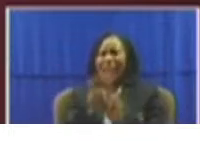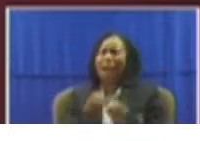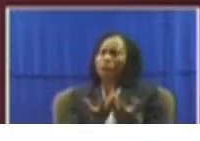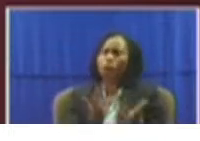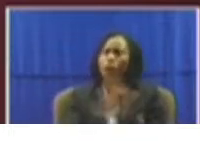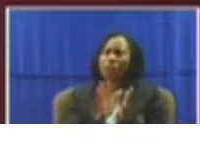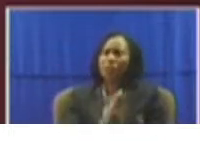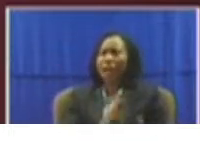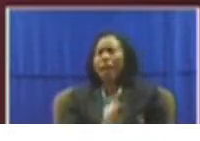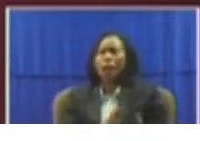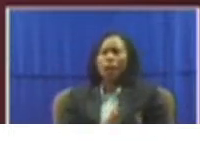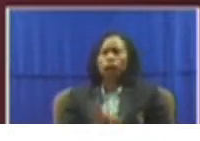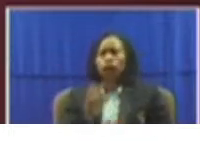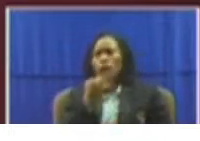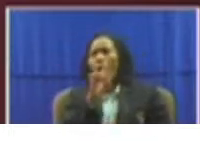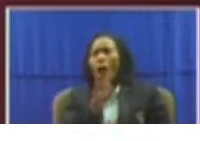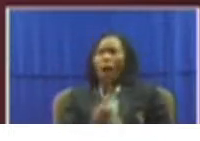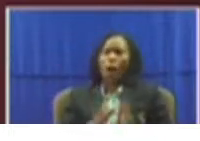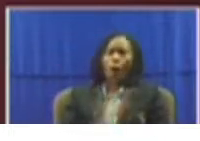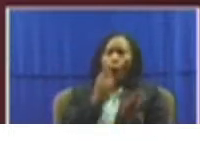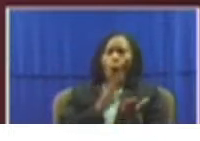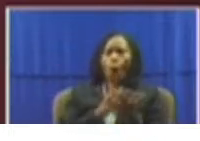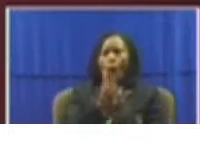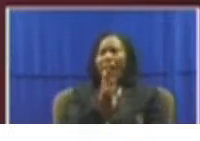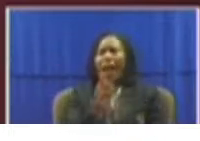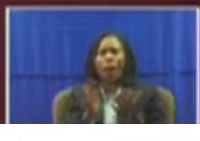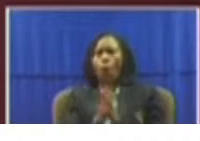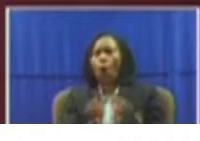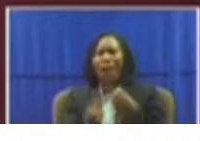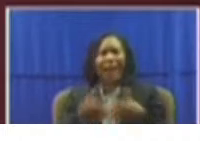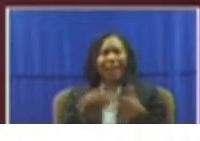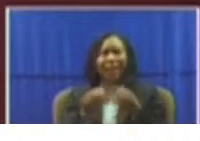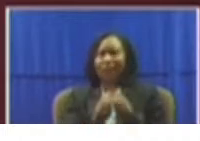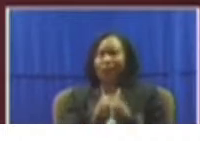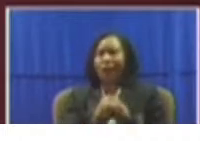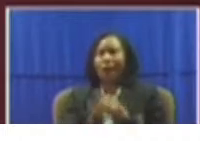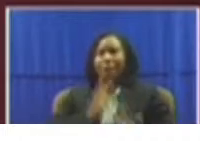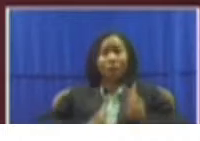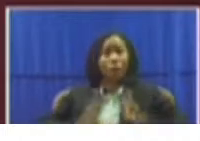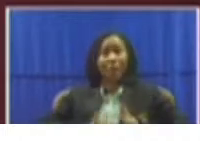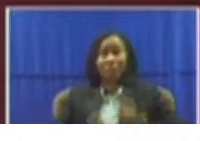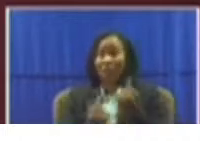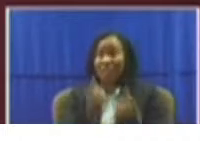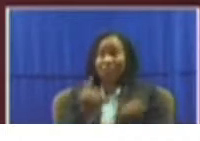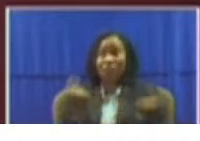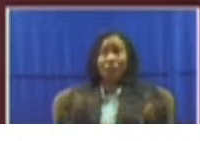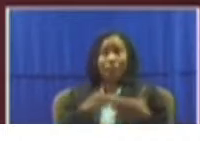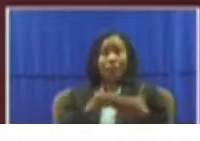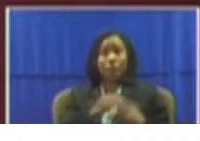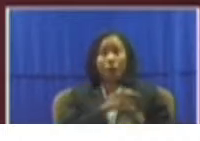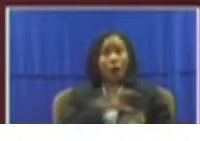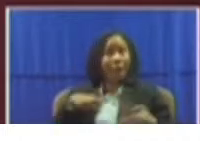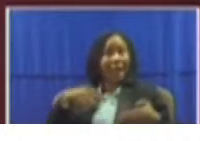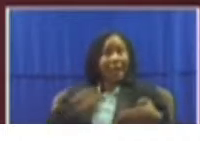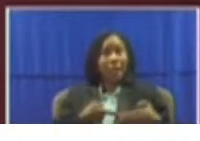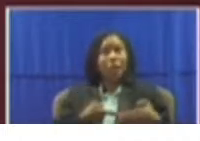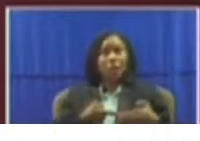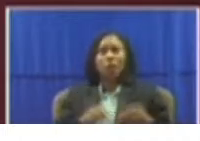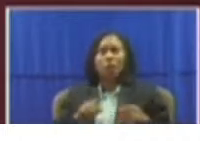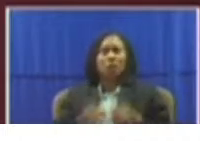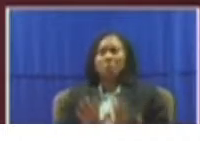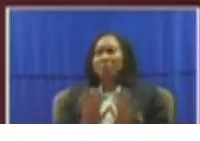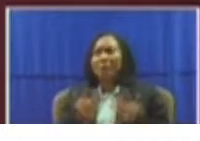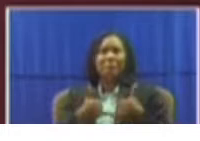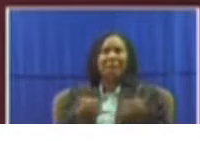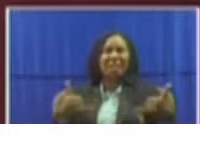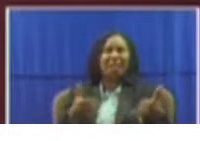of anyone who is in the governing party. Performance of any individual member of Cabinet cannot be measured subjectively